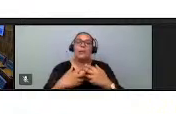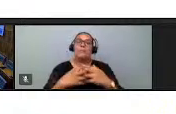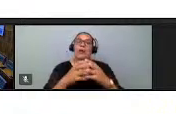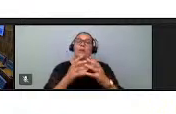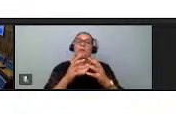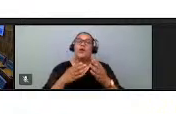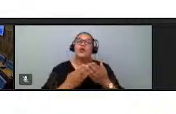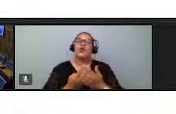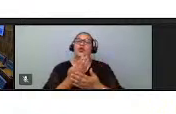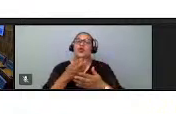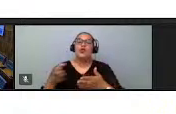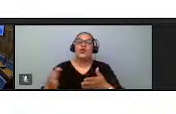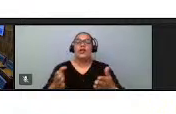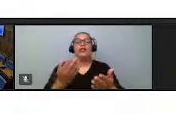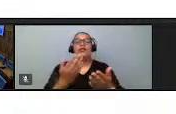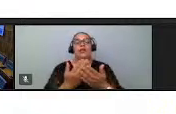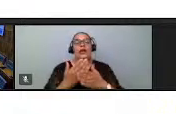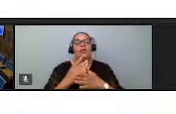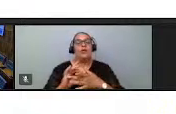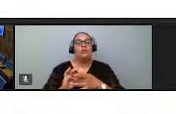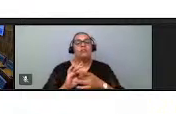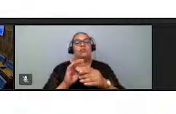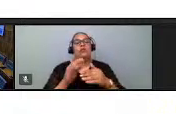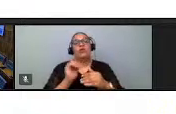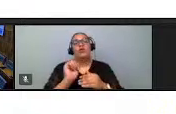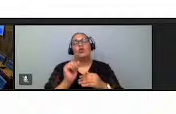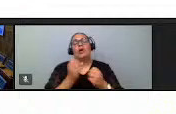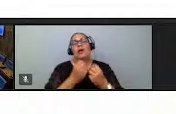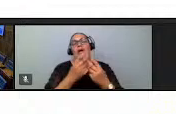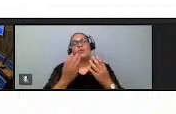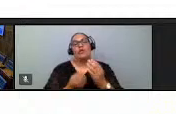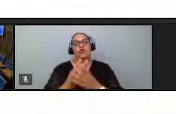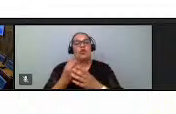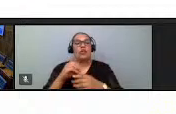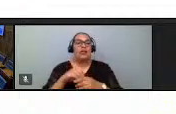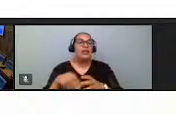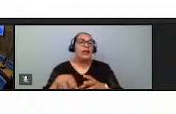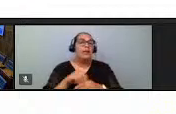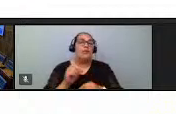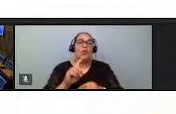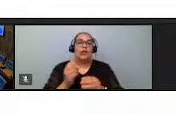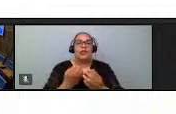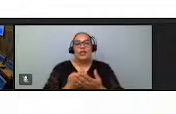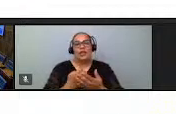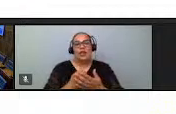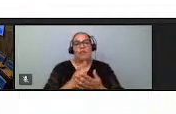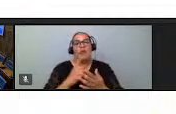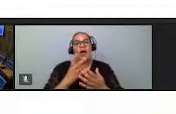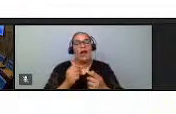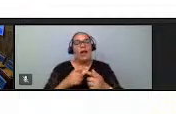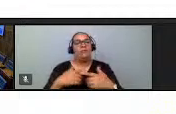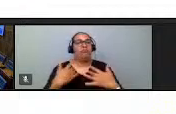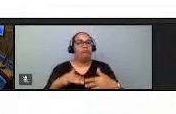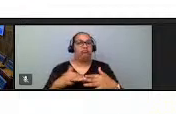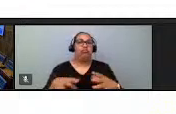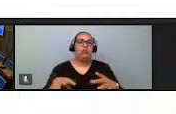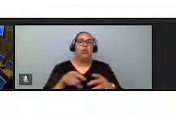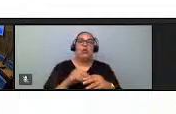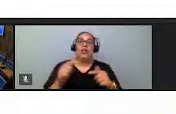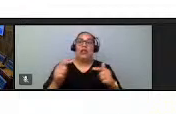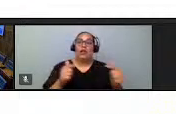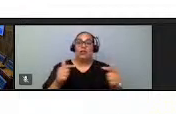Direction that's calibrated with the volume of growth in the economy so that there's equilibrium between